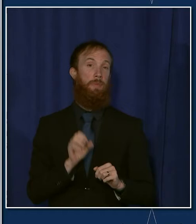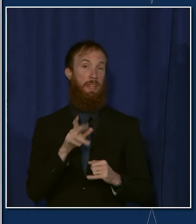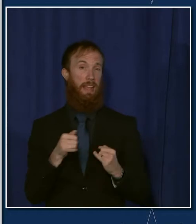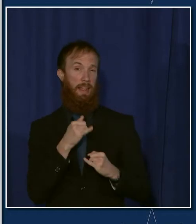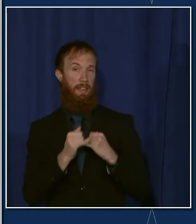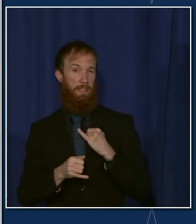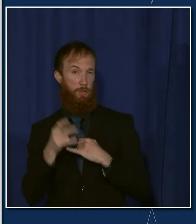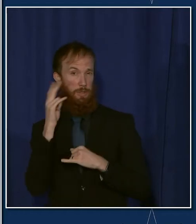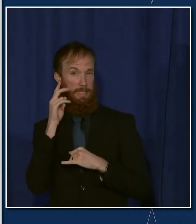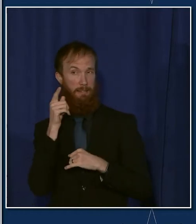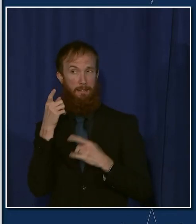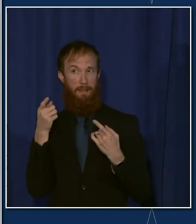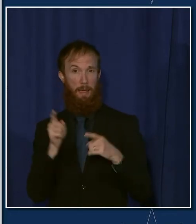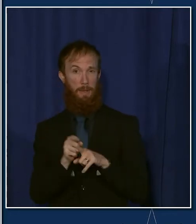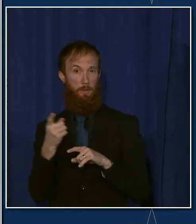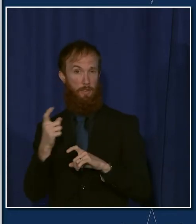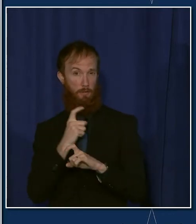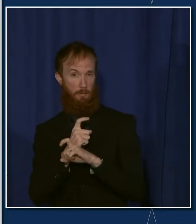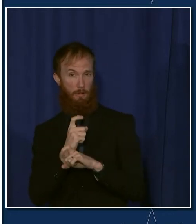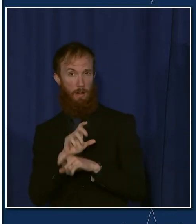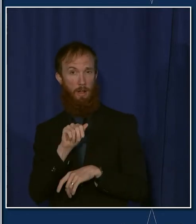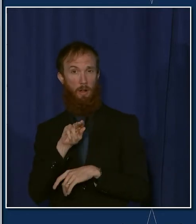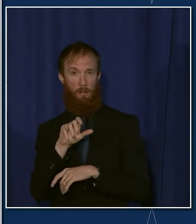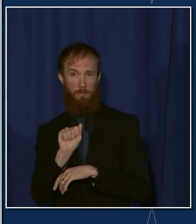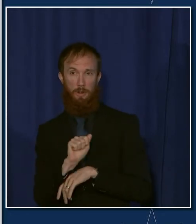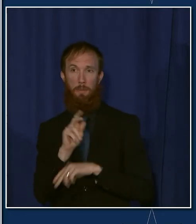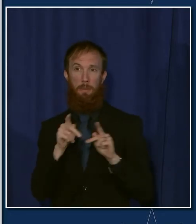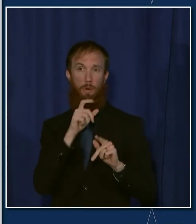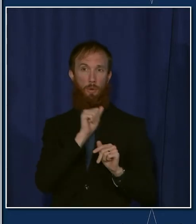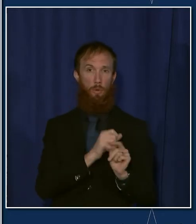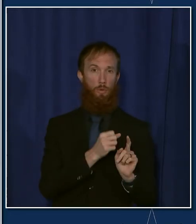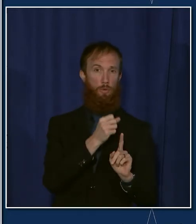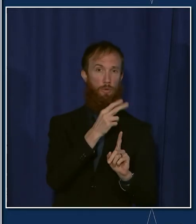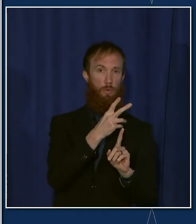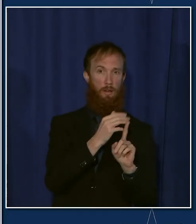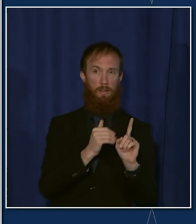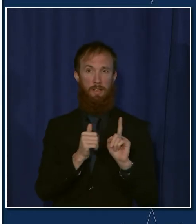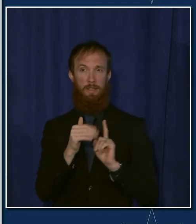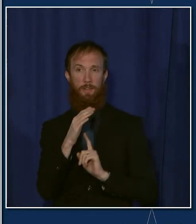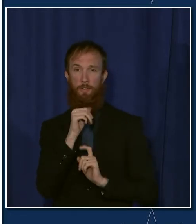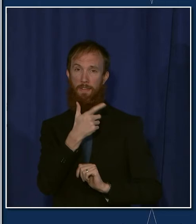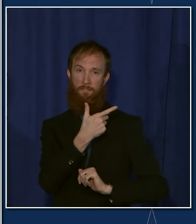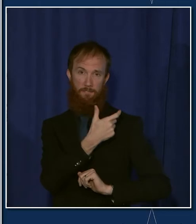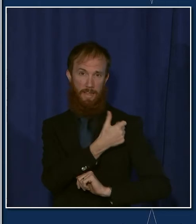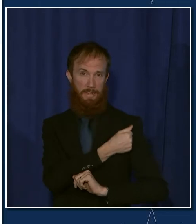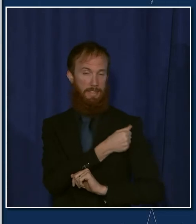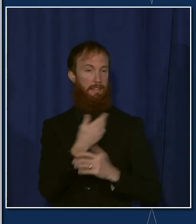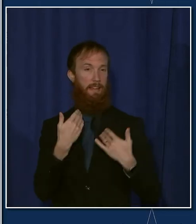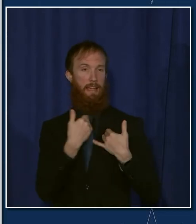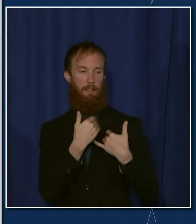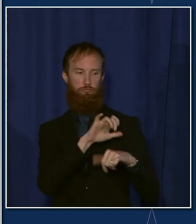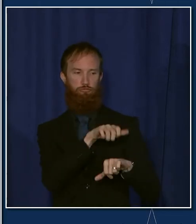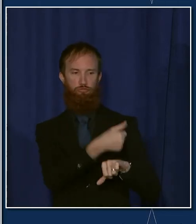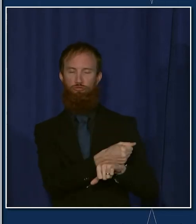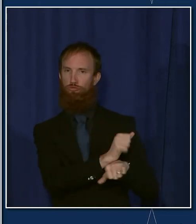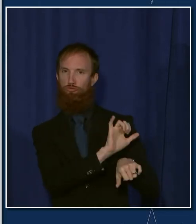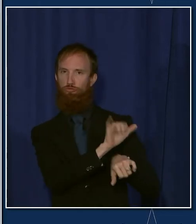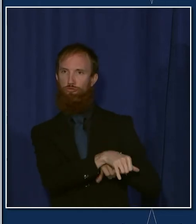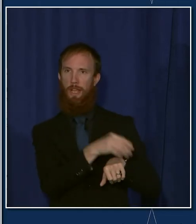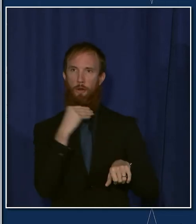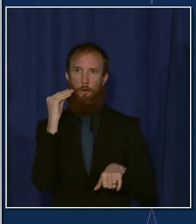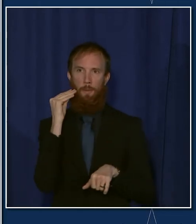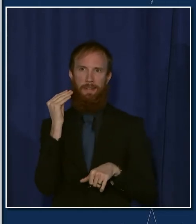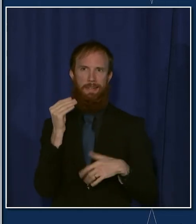Austria. They're locking down people 12 and older who are not vaccinated. Arne Duncan, the former CEO of CPS, said Austria